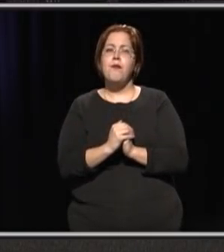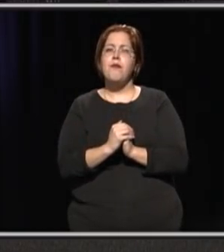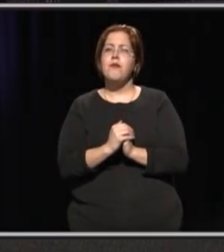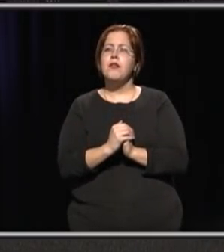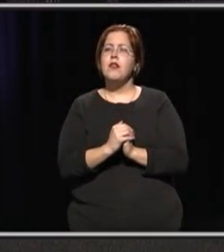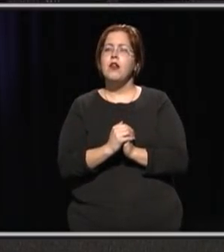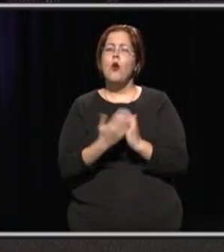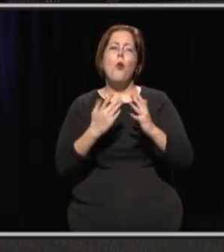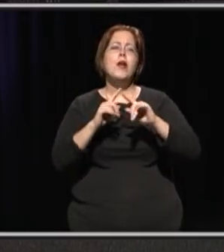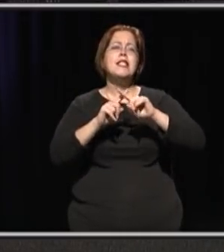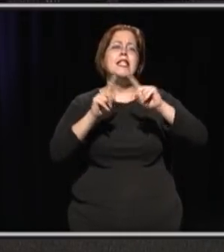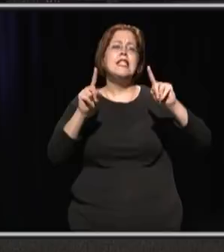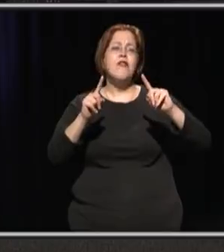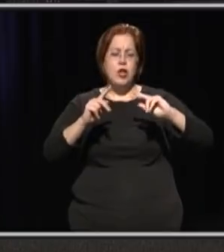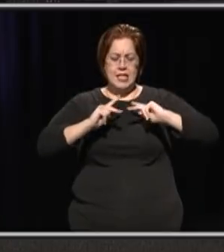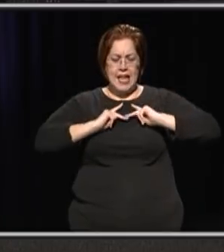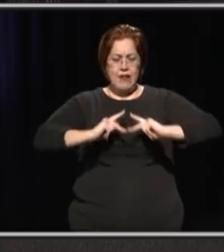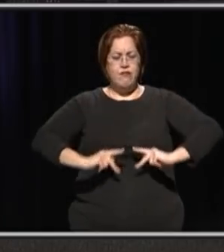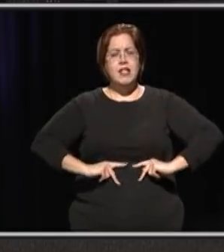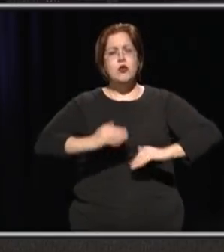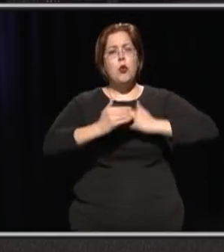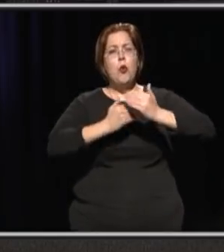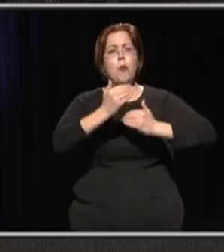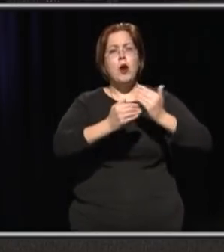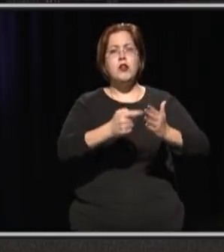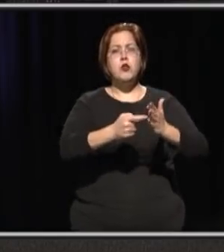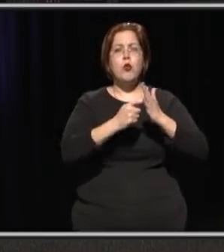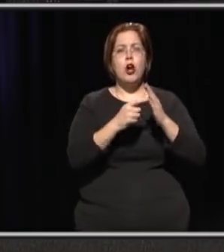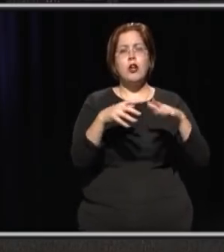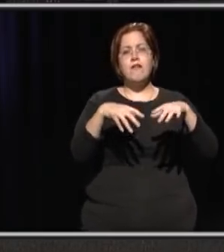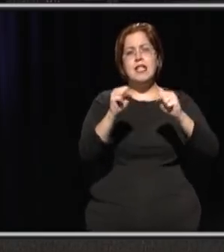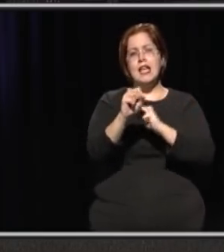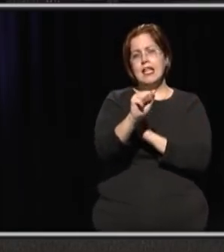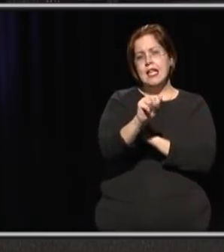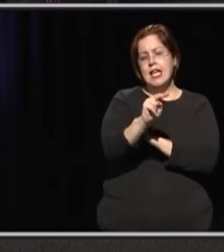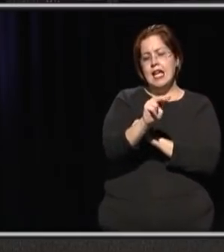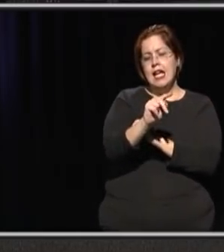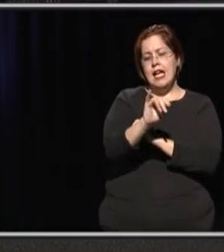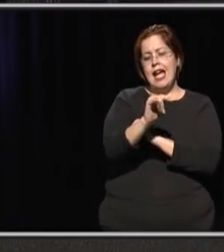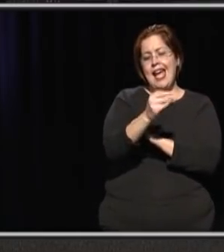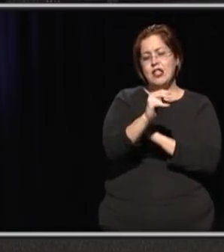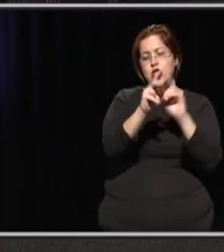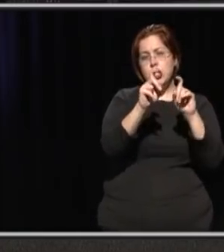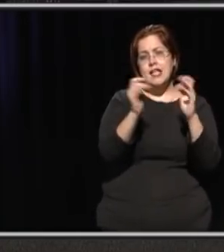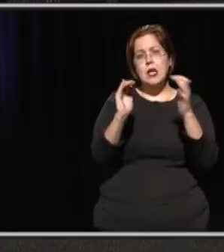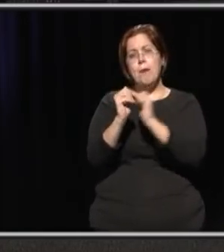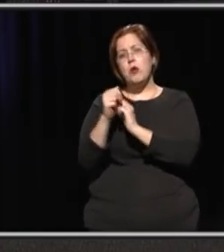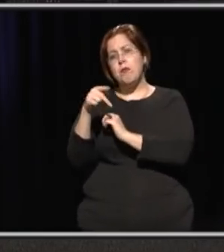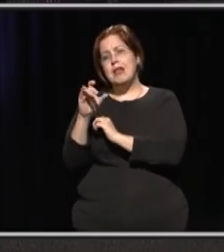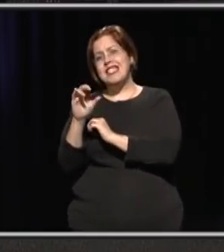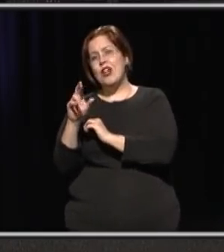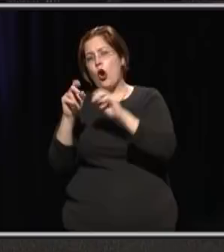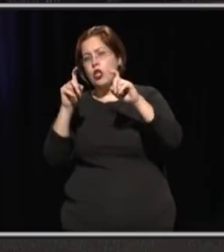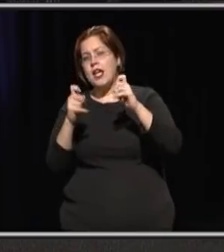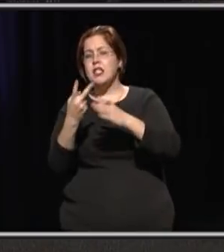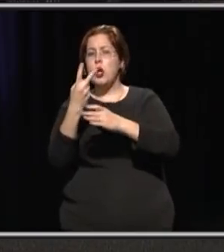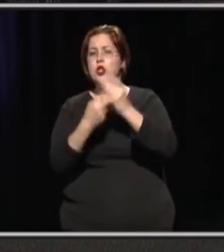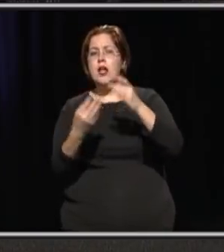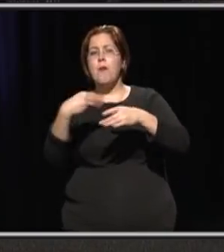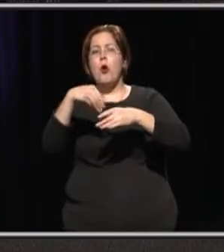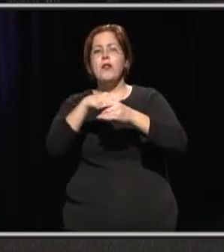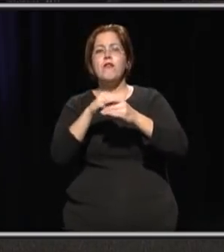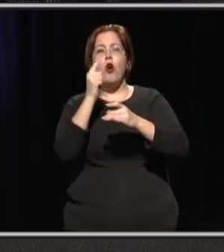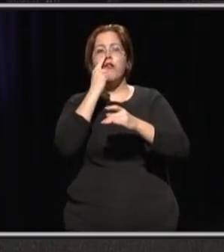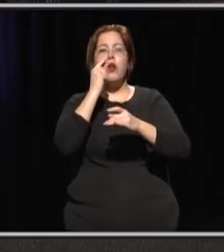What is the difference in physical process of taking the antigen test versus the PCR test, and do they both involve swabs up